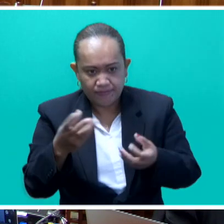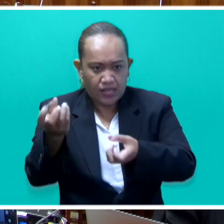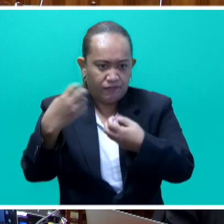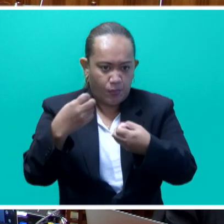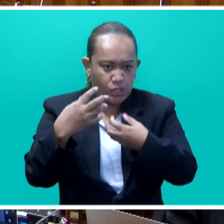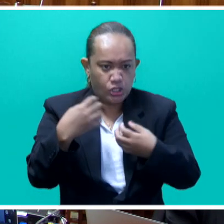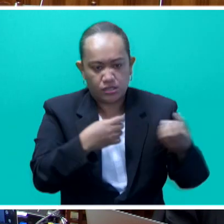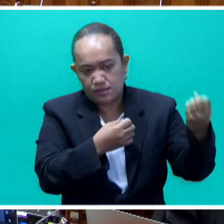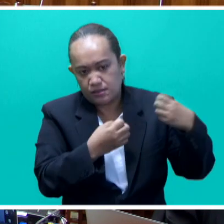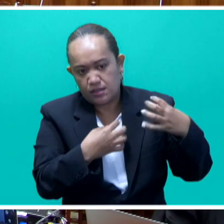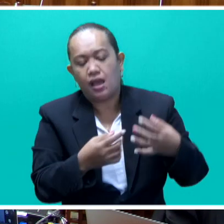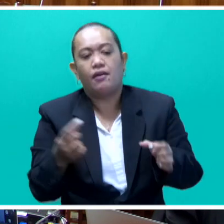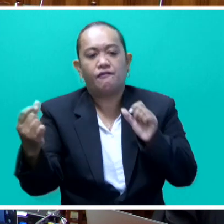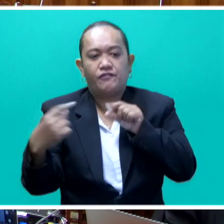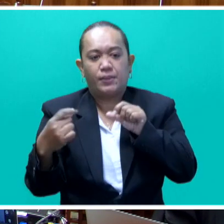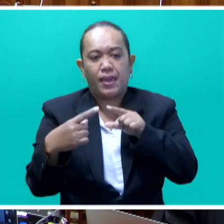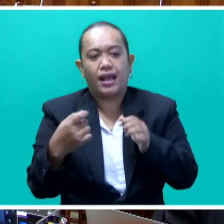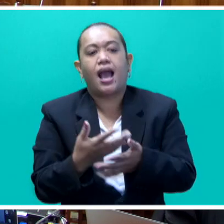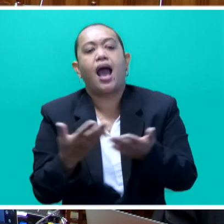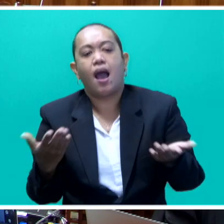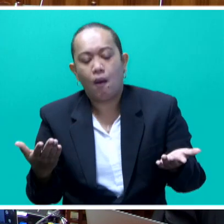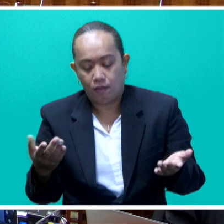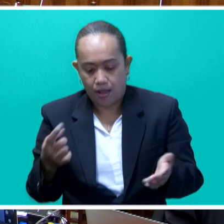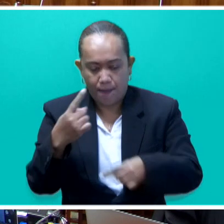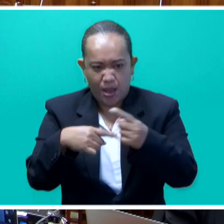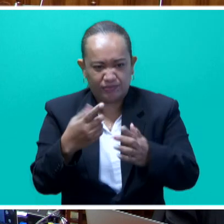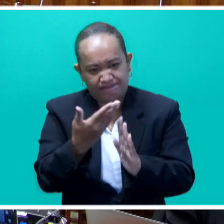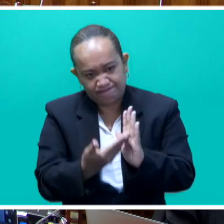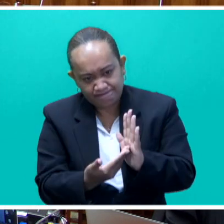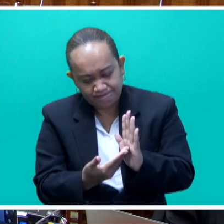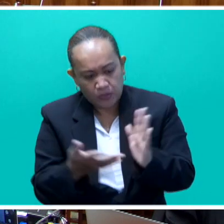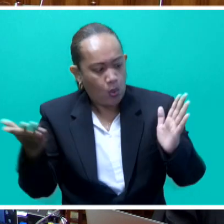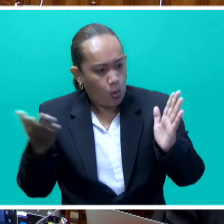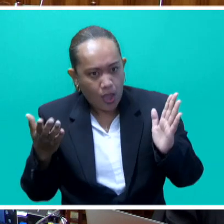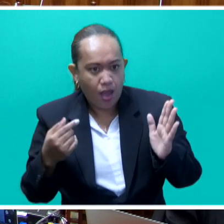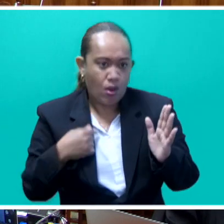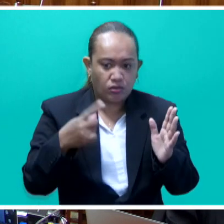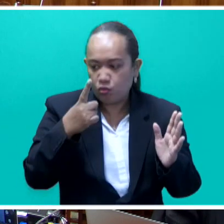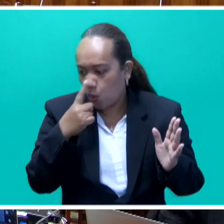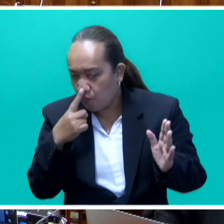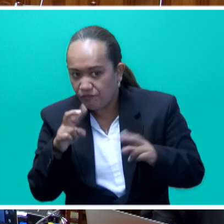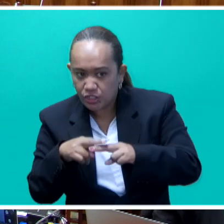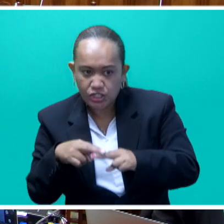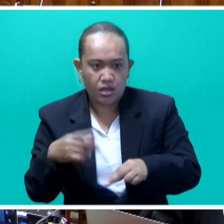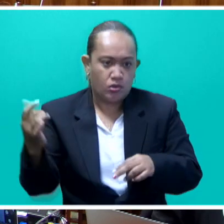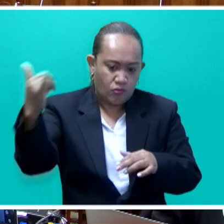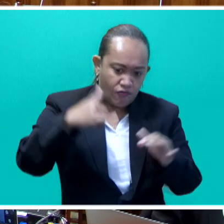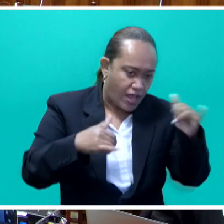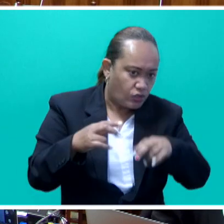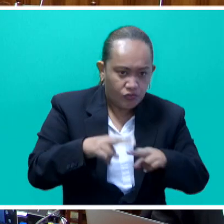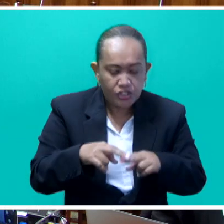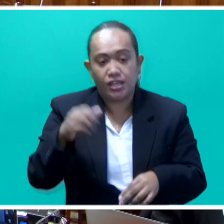still at the top of most people's mind as a favored leisure destination in our key markets such as Australia, New